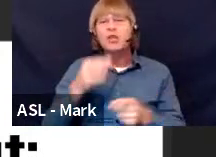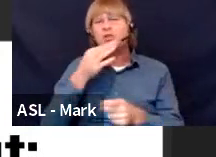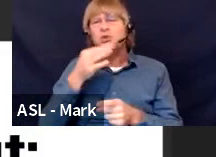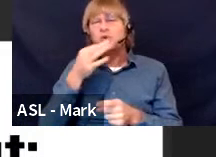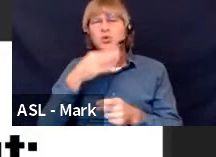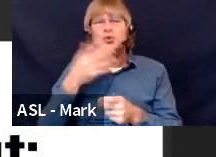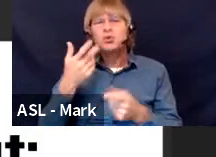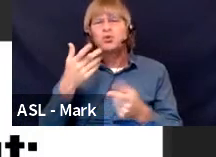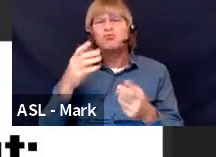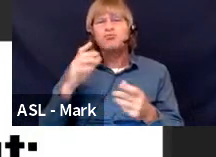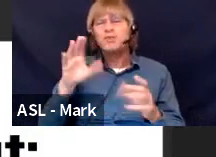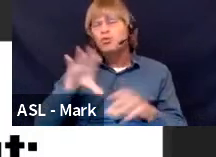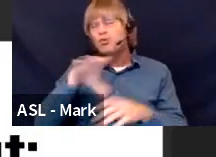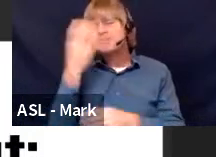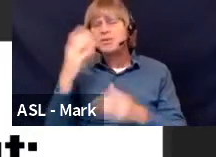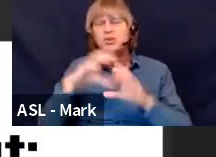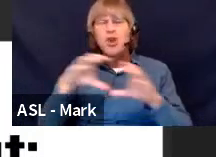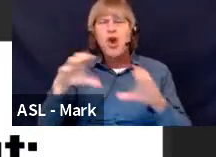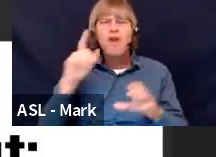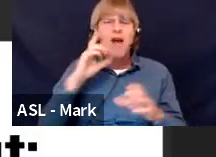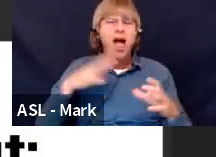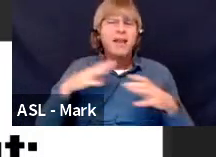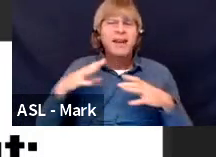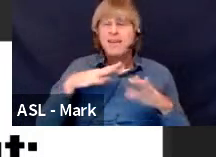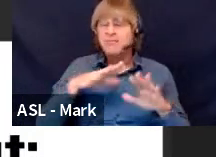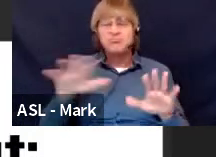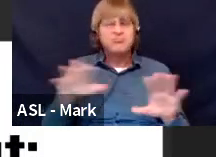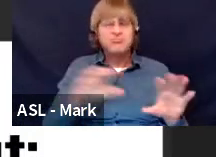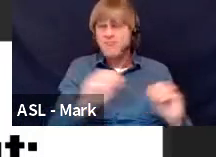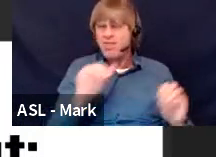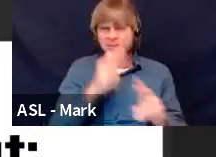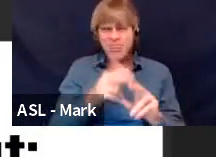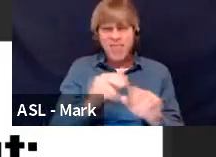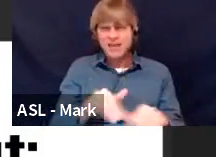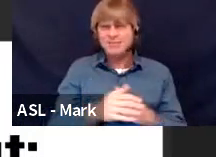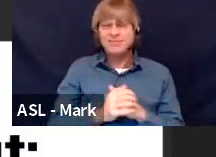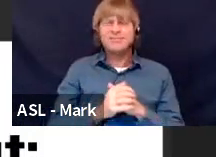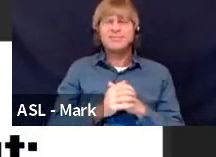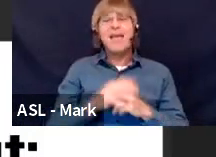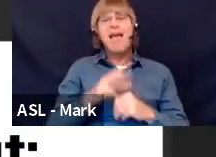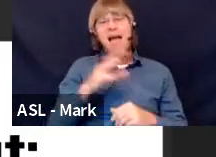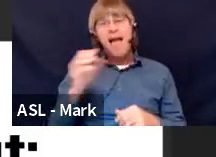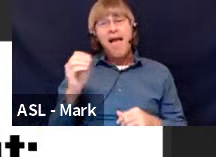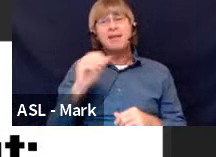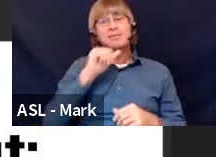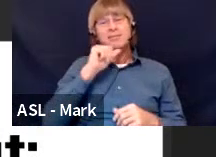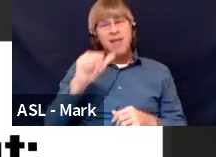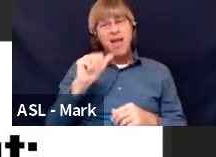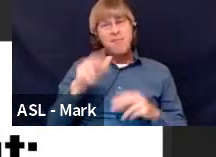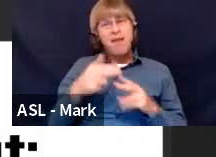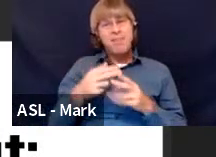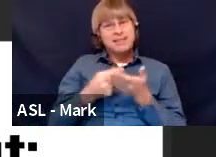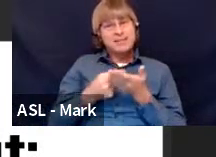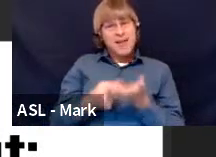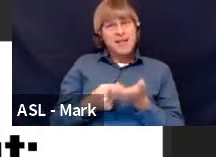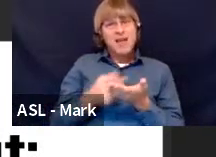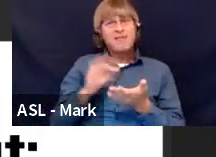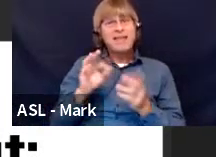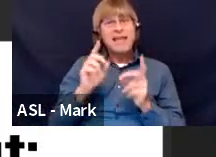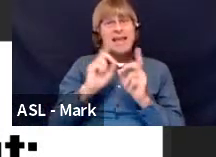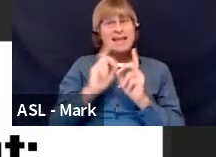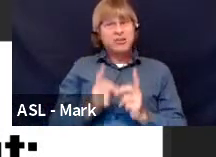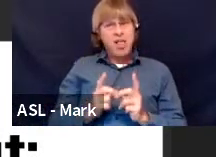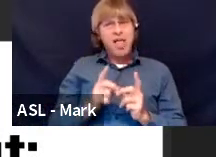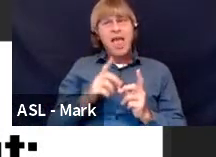greeting cards for this holiday season. This isn't about that. And it's not about the discussion of digital